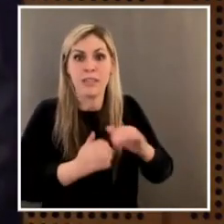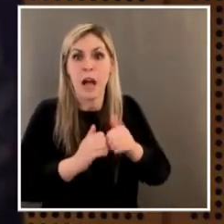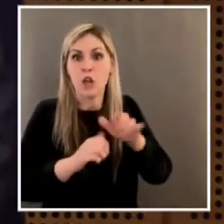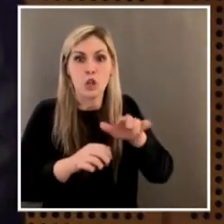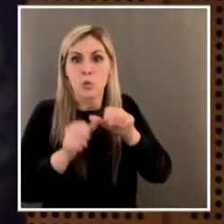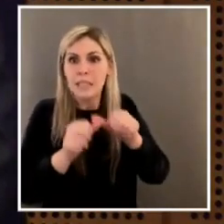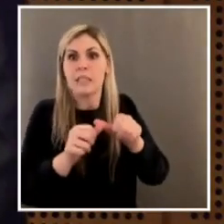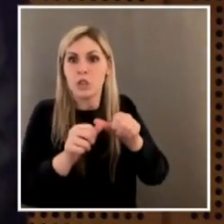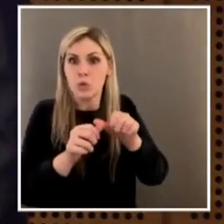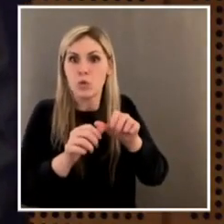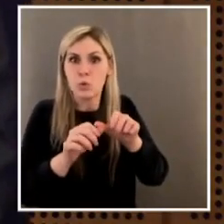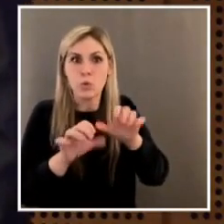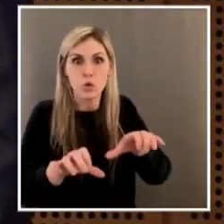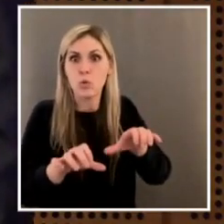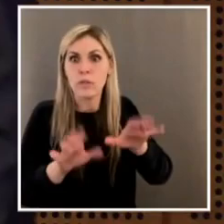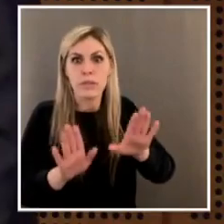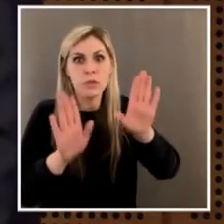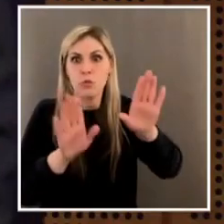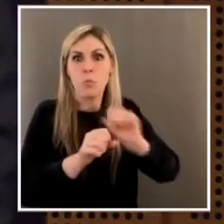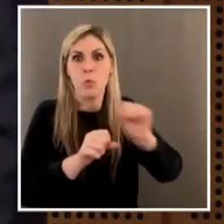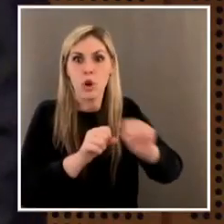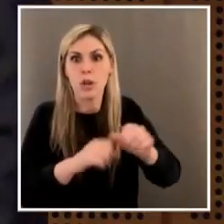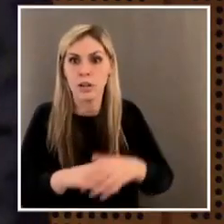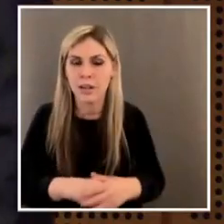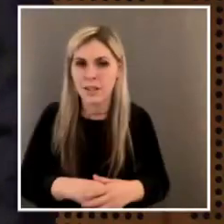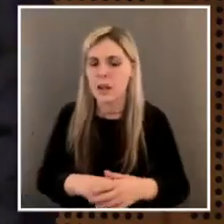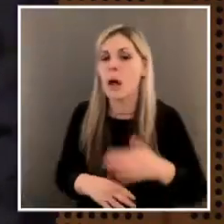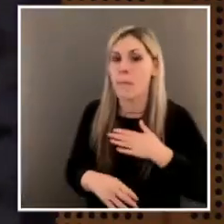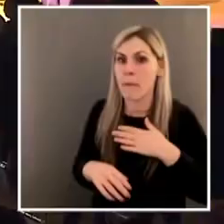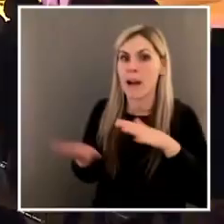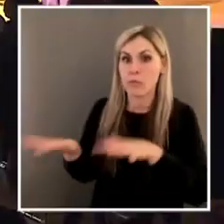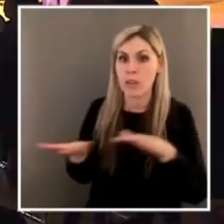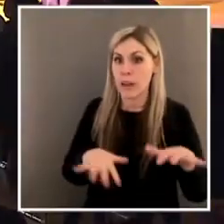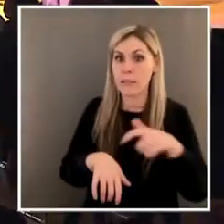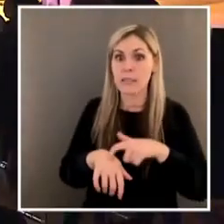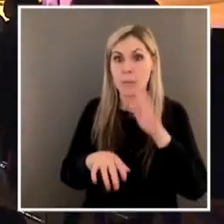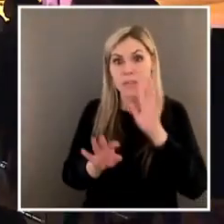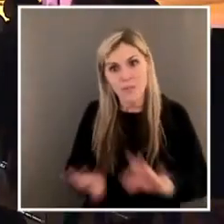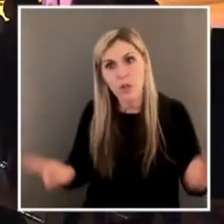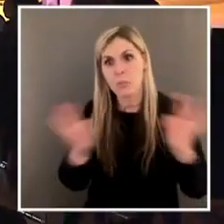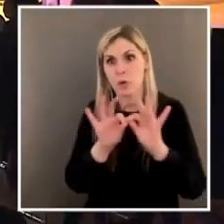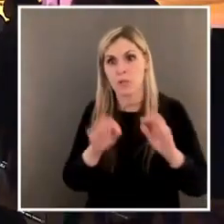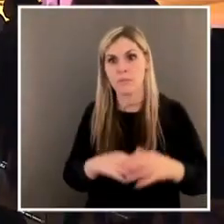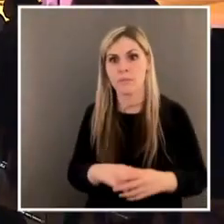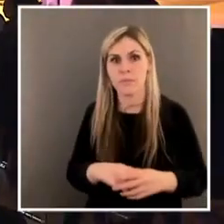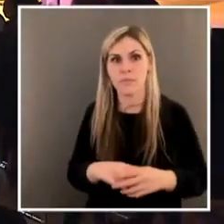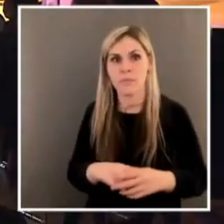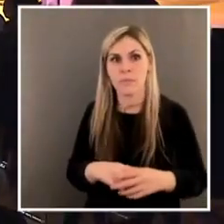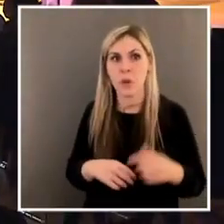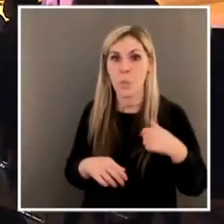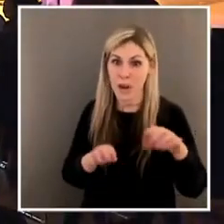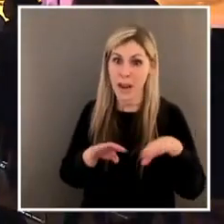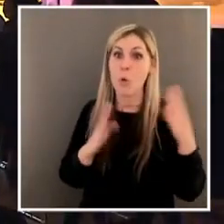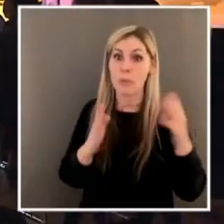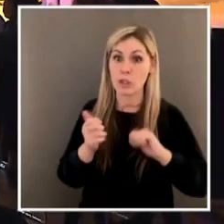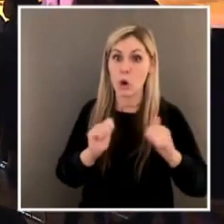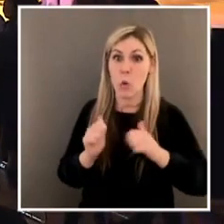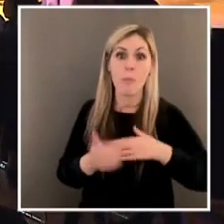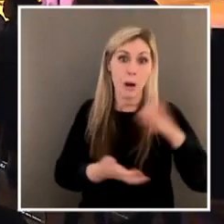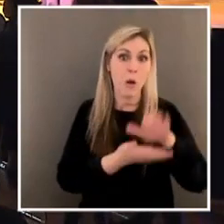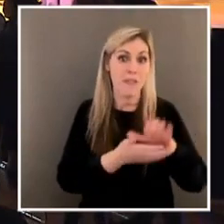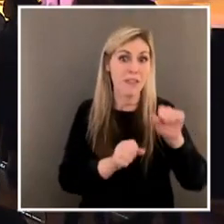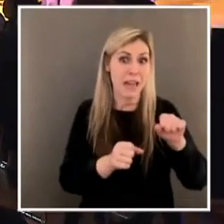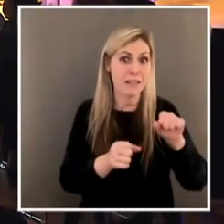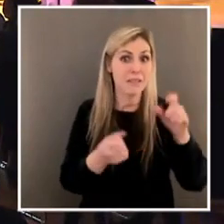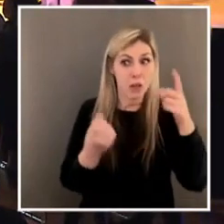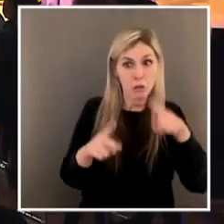you do? My downtime is very important. When I open a show, as my wife can attest, I then sleep for